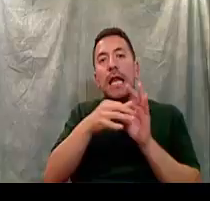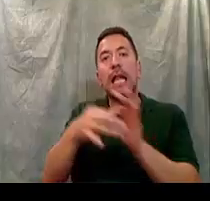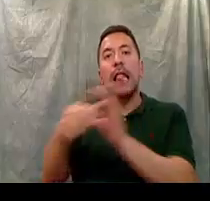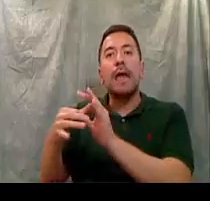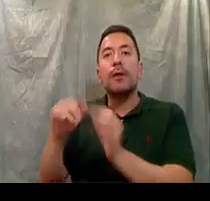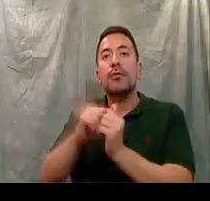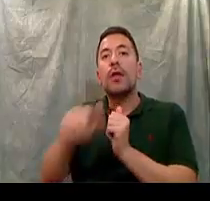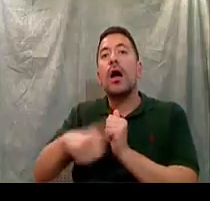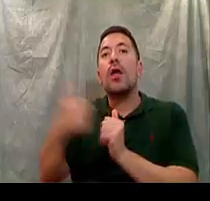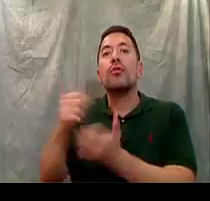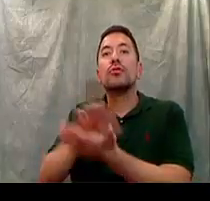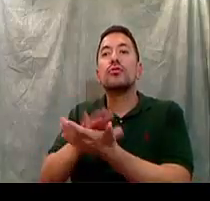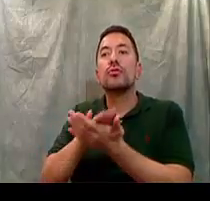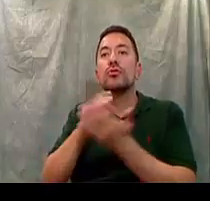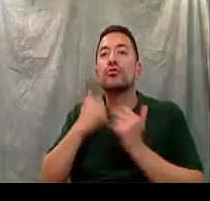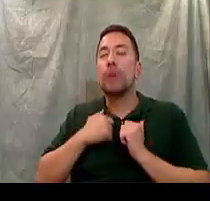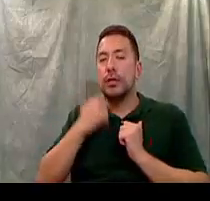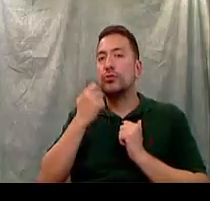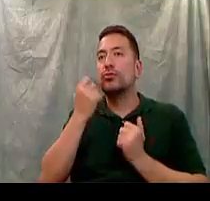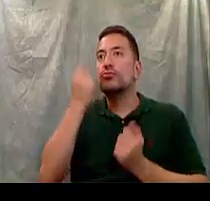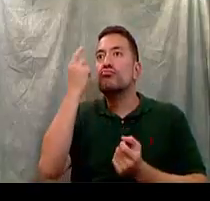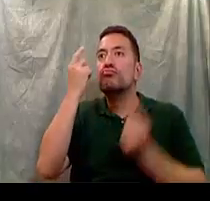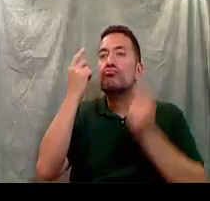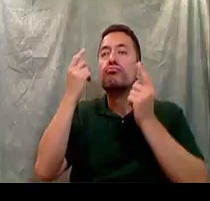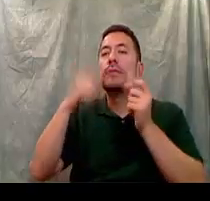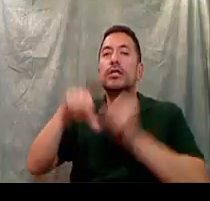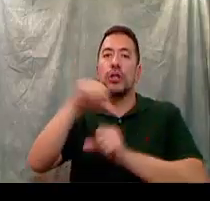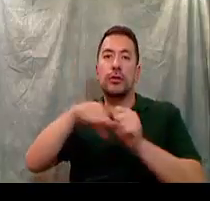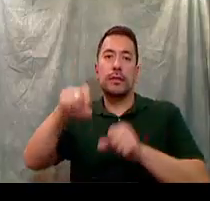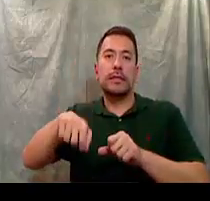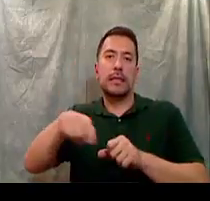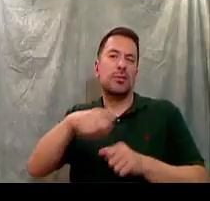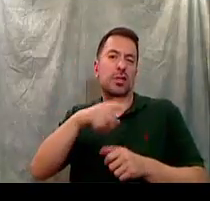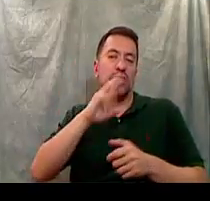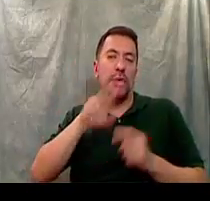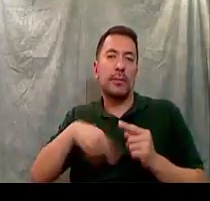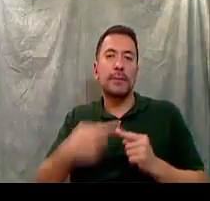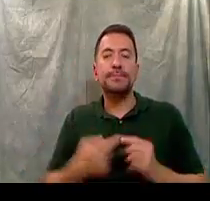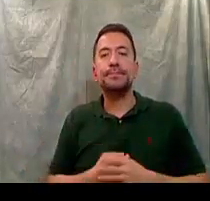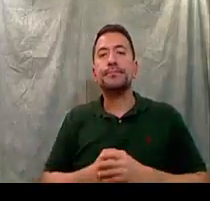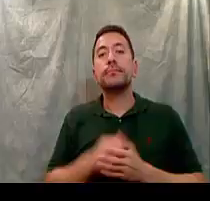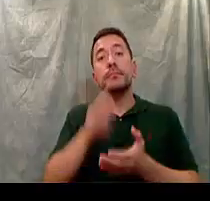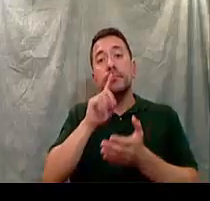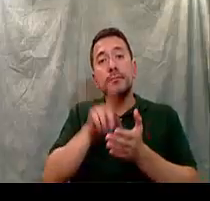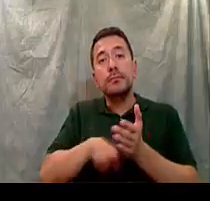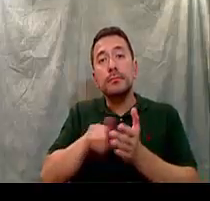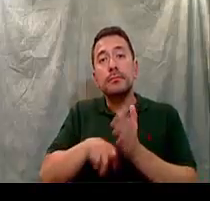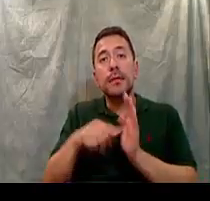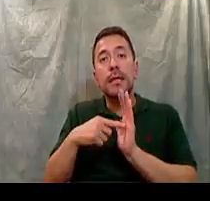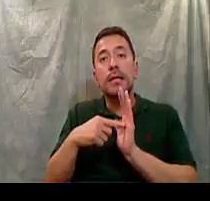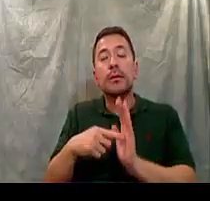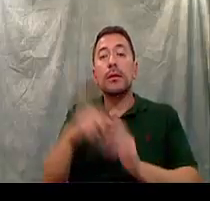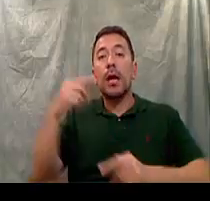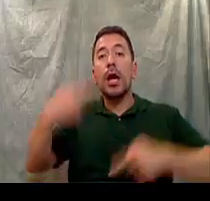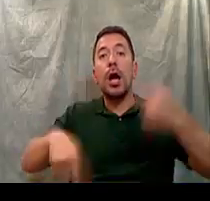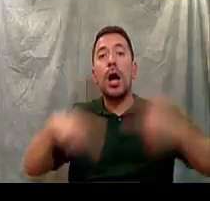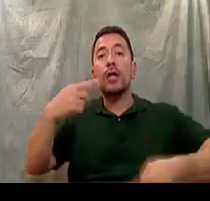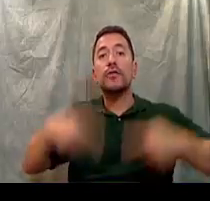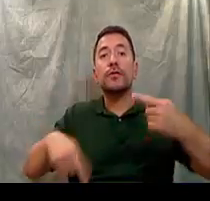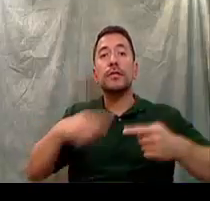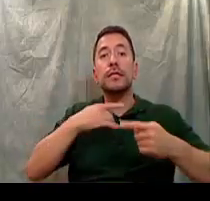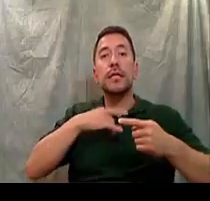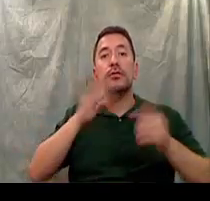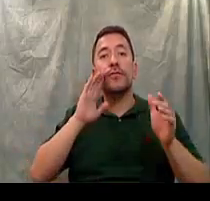what each other's needs is what she's referring to. The research indicates that the controversy